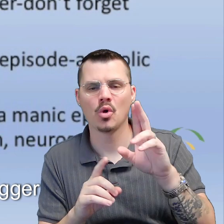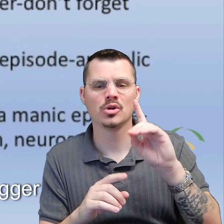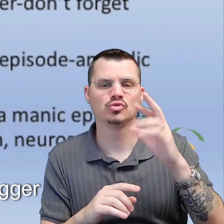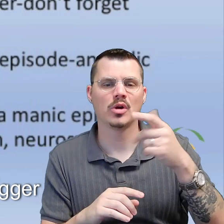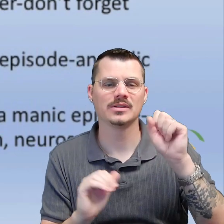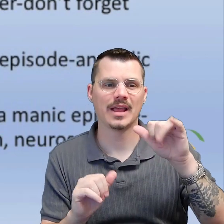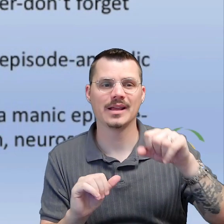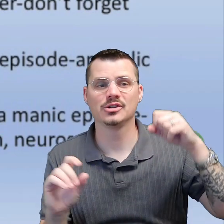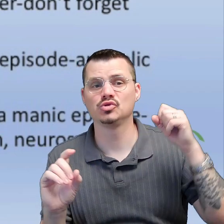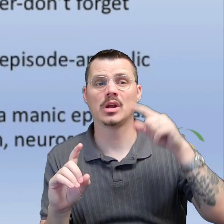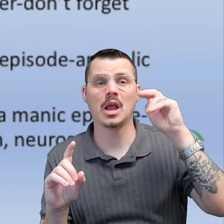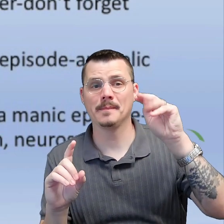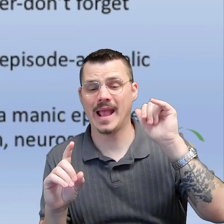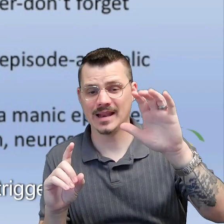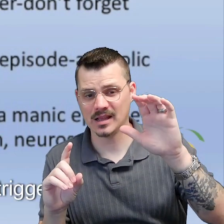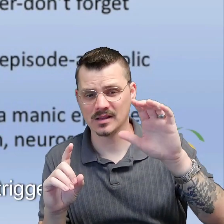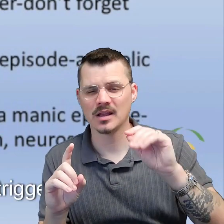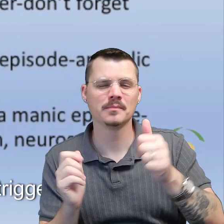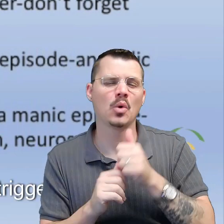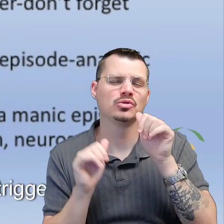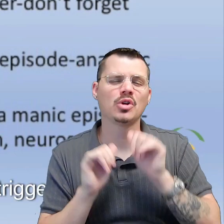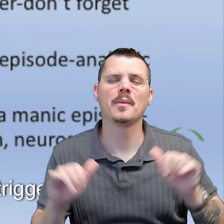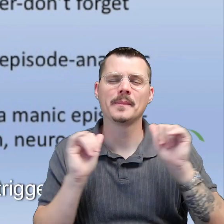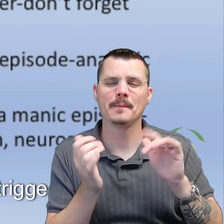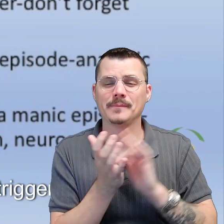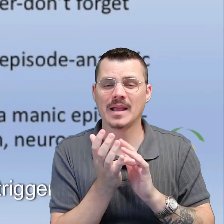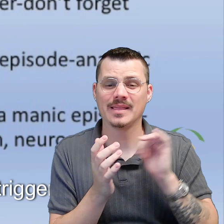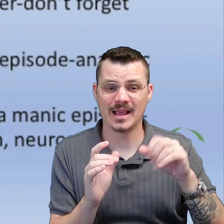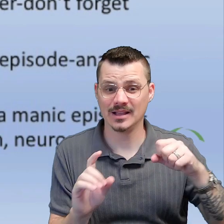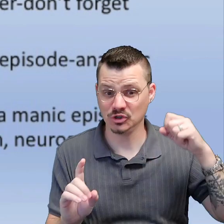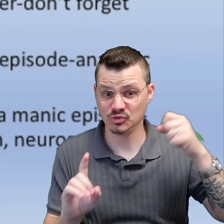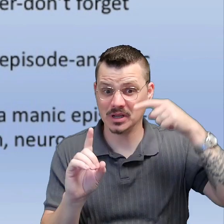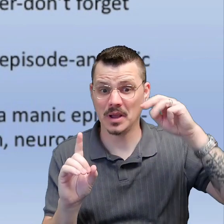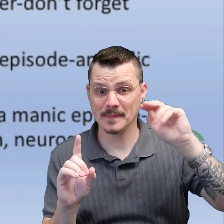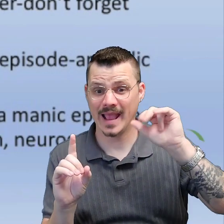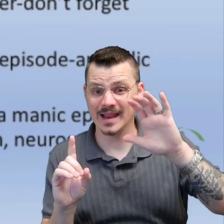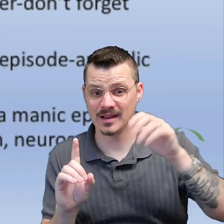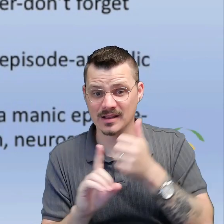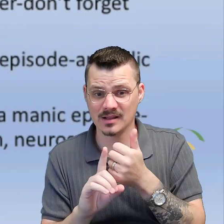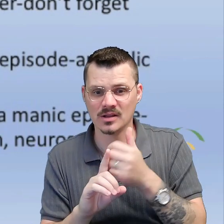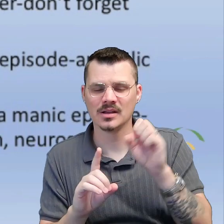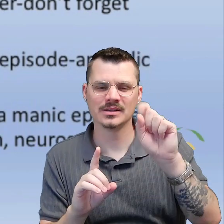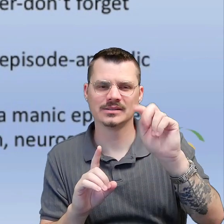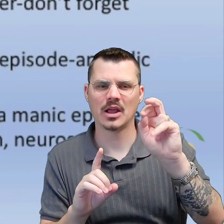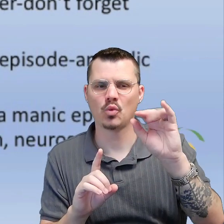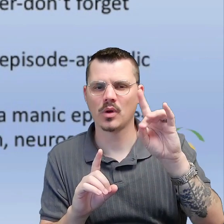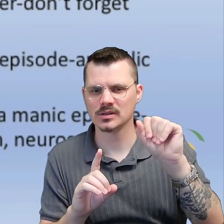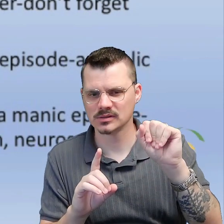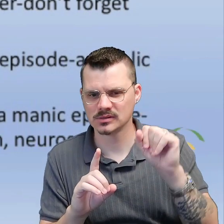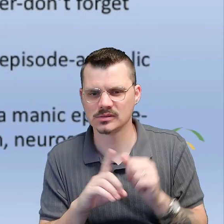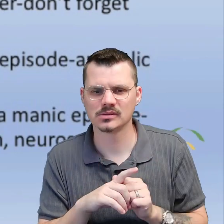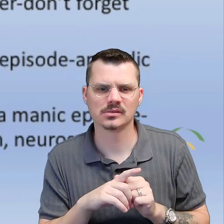drugs that can trigger a manic episode. And the most common medicines that can trigger a manic episode are